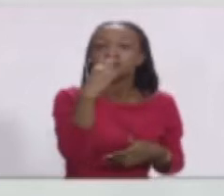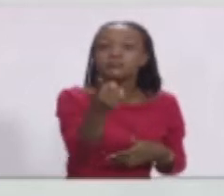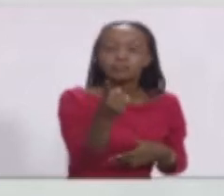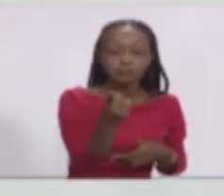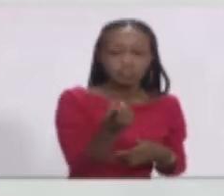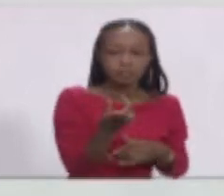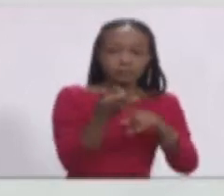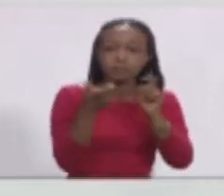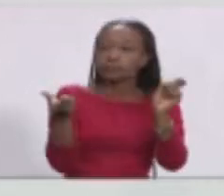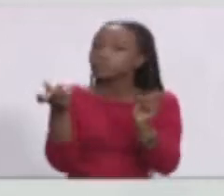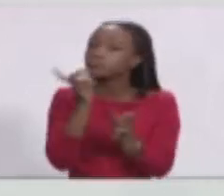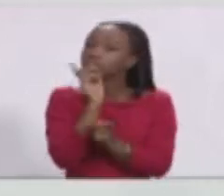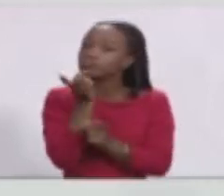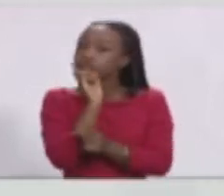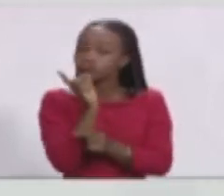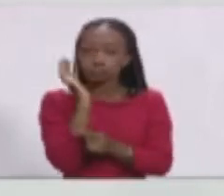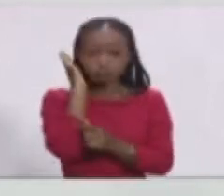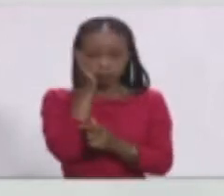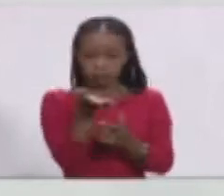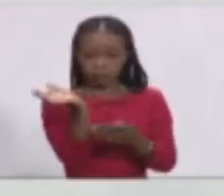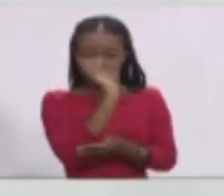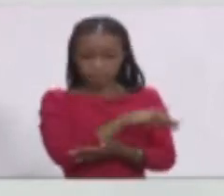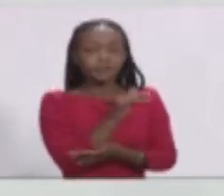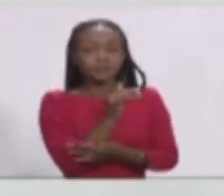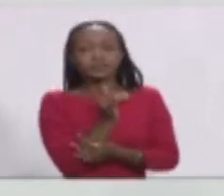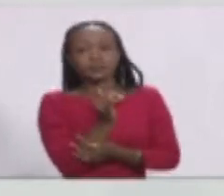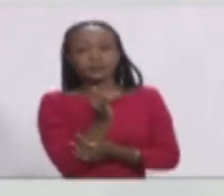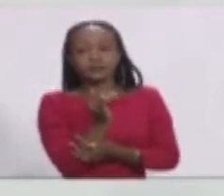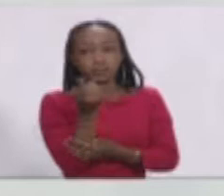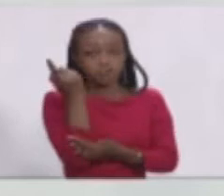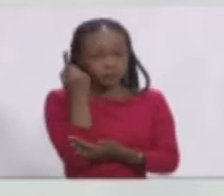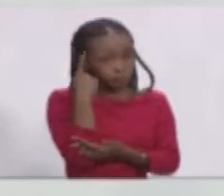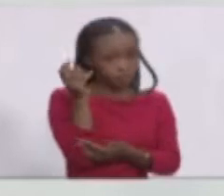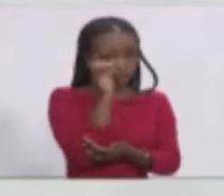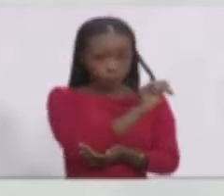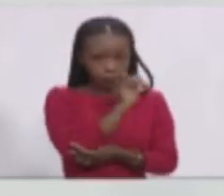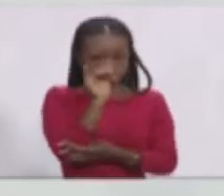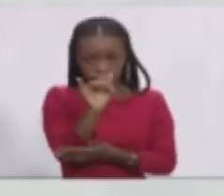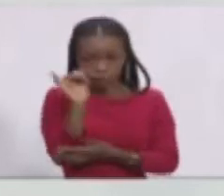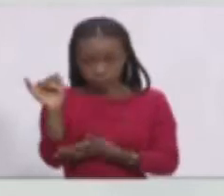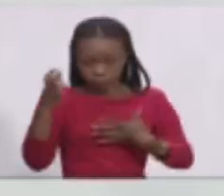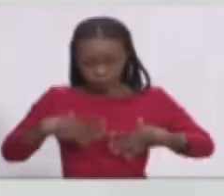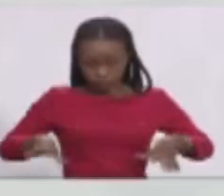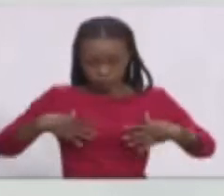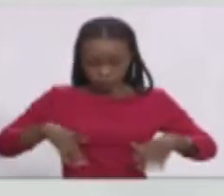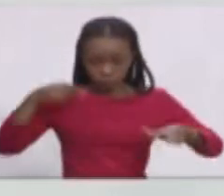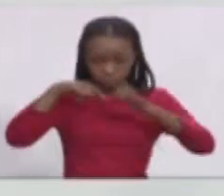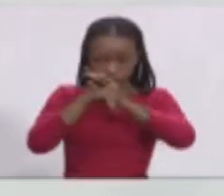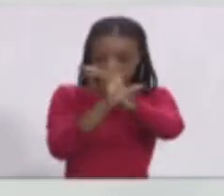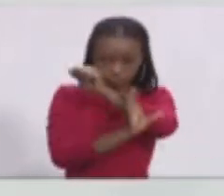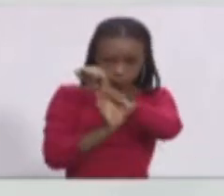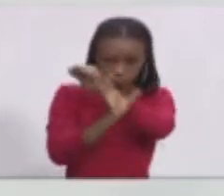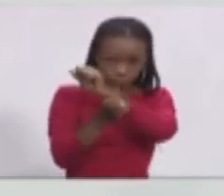from tomorrow, we shall embark on a mass testing for those persons who arrived in the country last